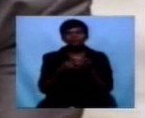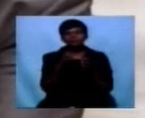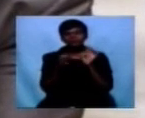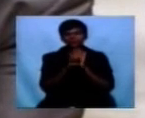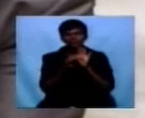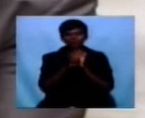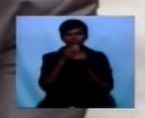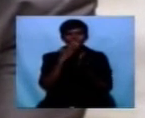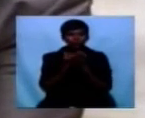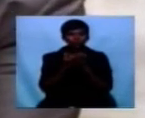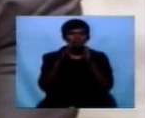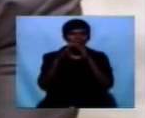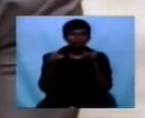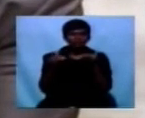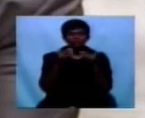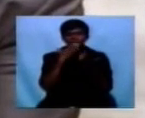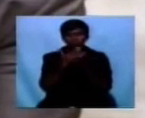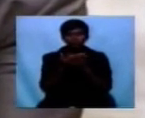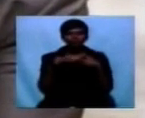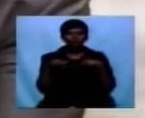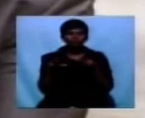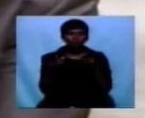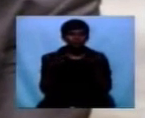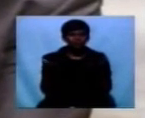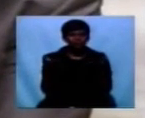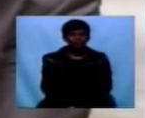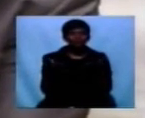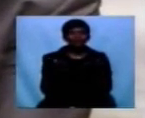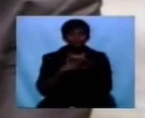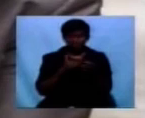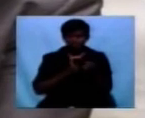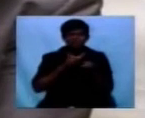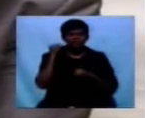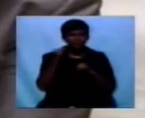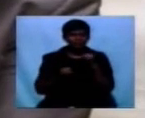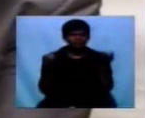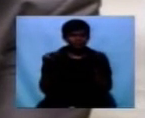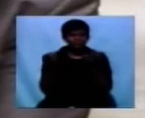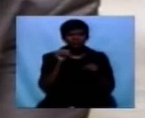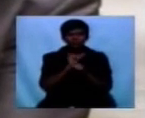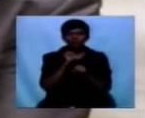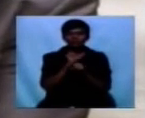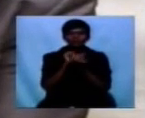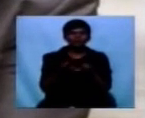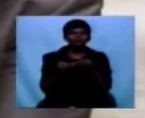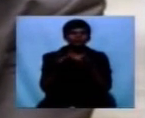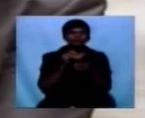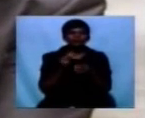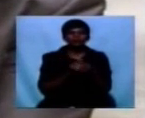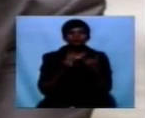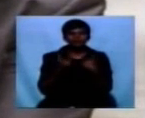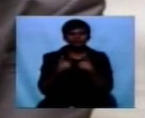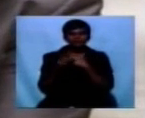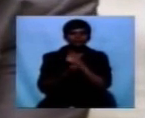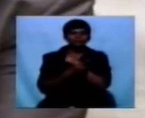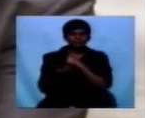decent accommodation, good road network. Of course, I didn't finish. Also, works and supply, we took away the